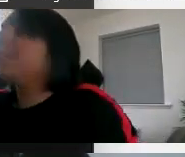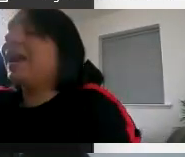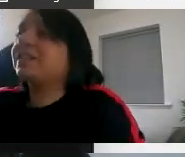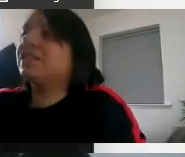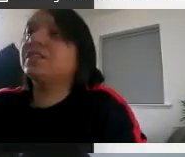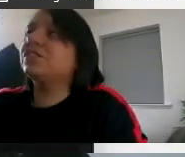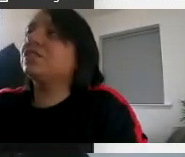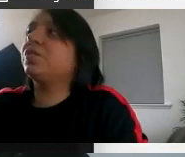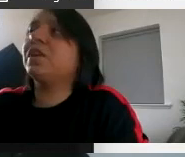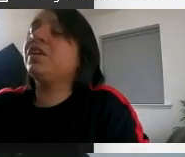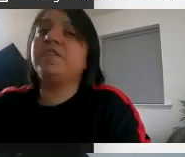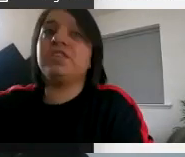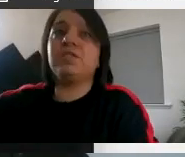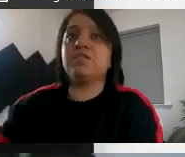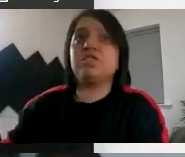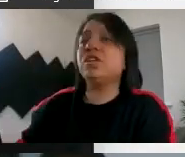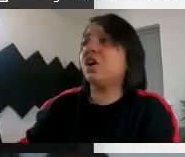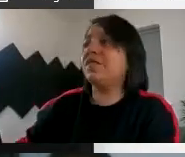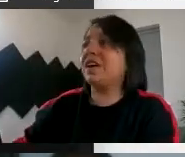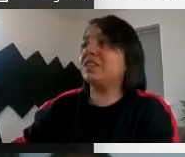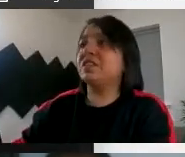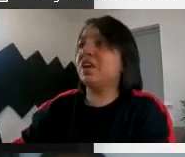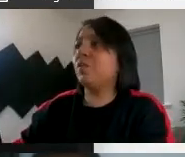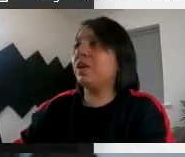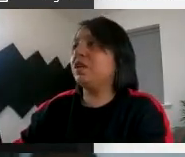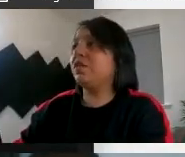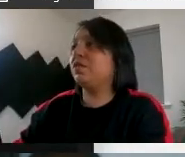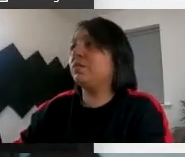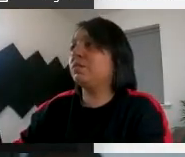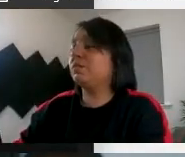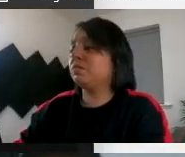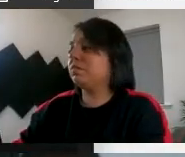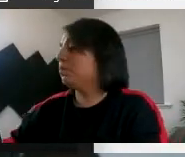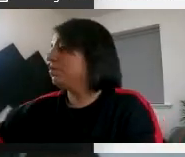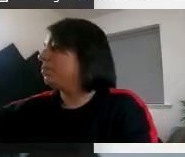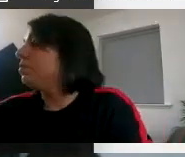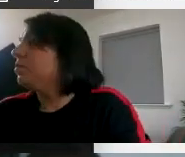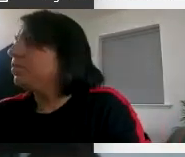some accents. It's just a quick little video to show you the kind of accents and where they are from.